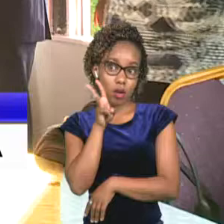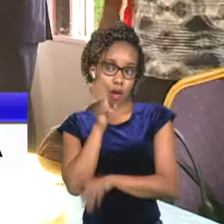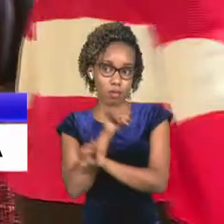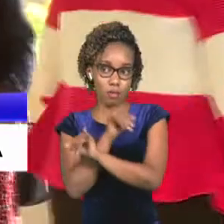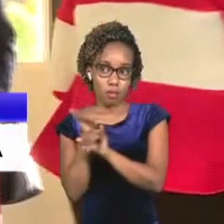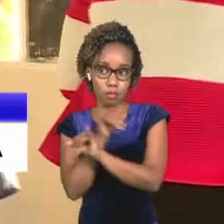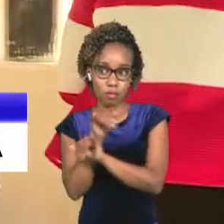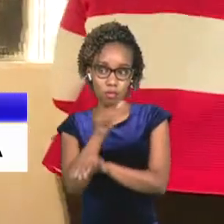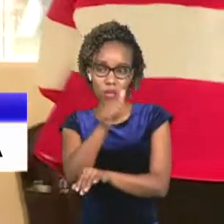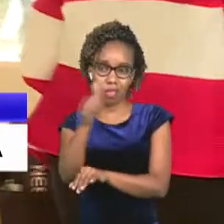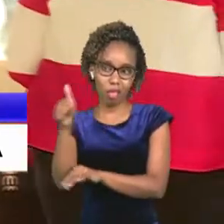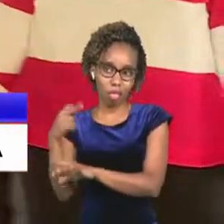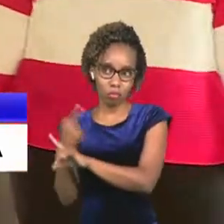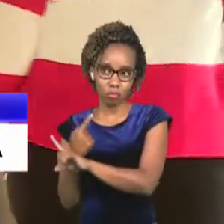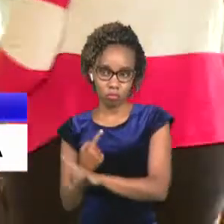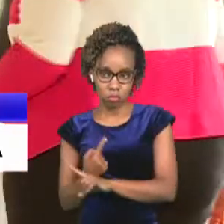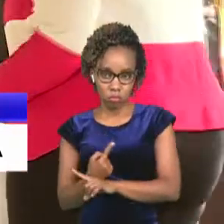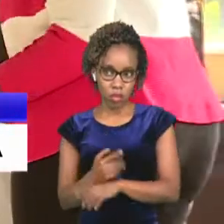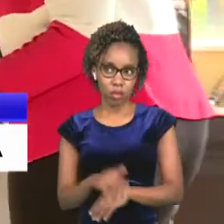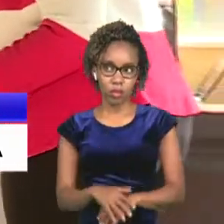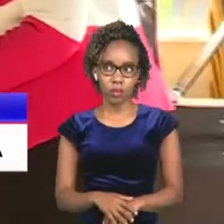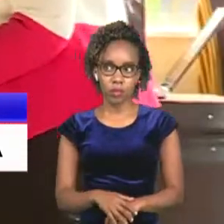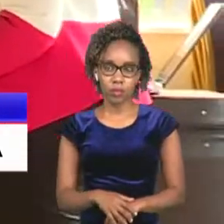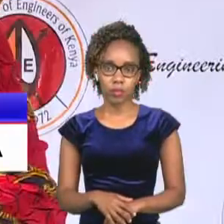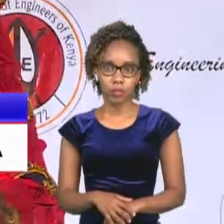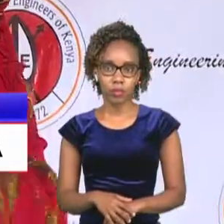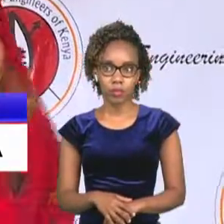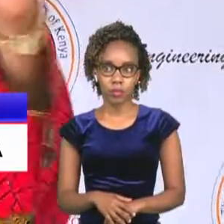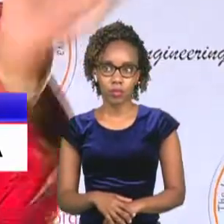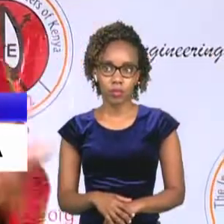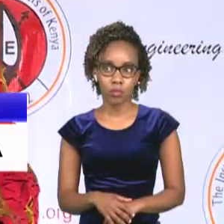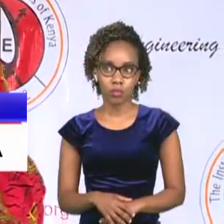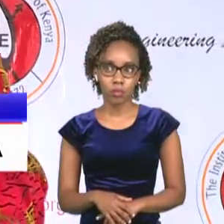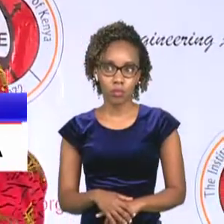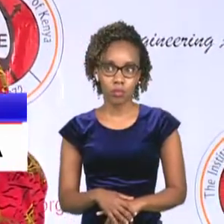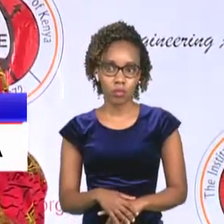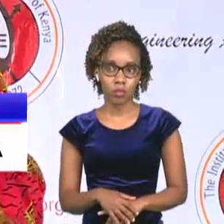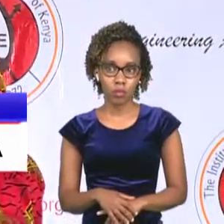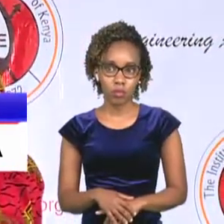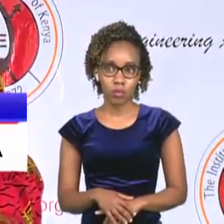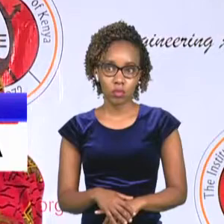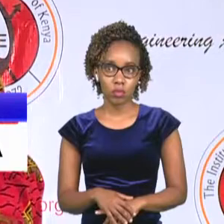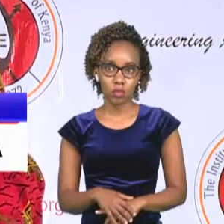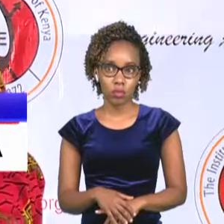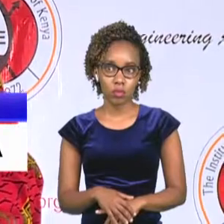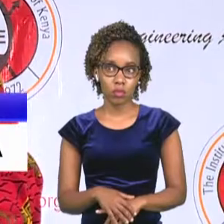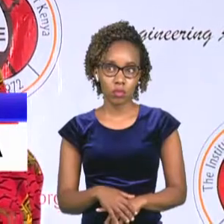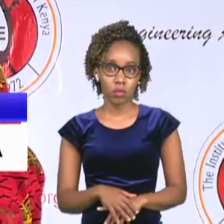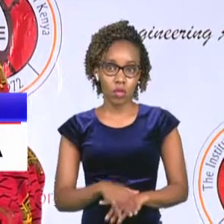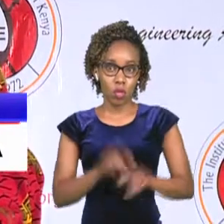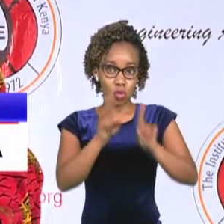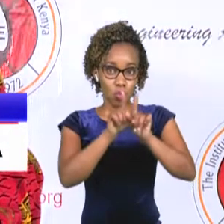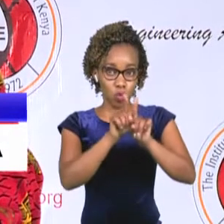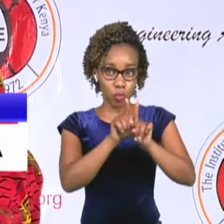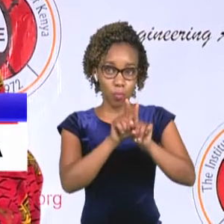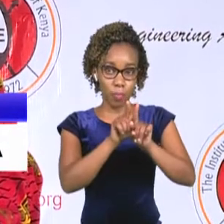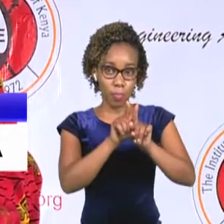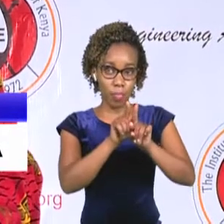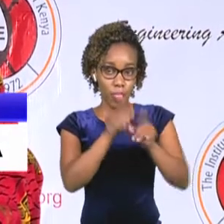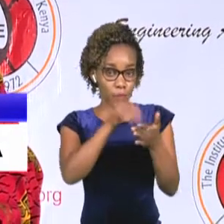sanitation, among others. Starting from the whole. I think Kipra did a study and found